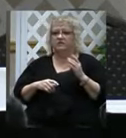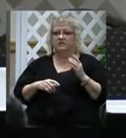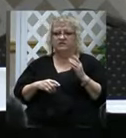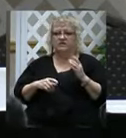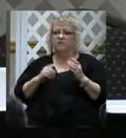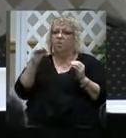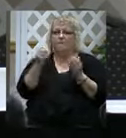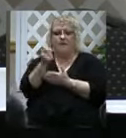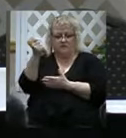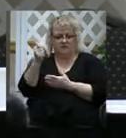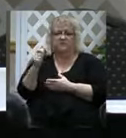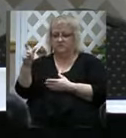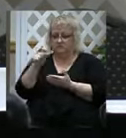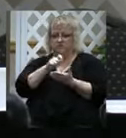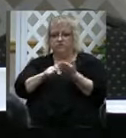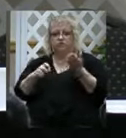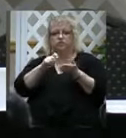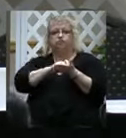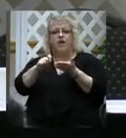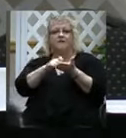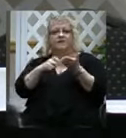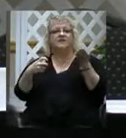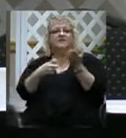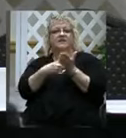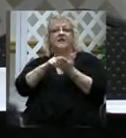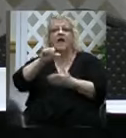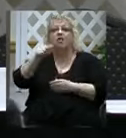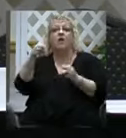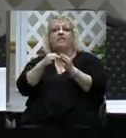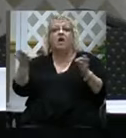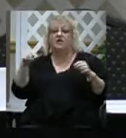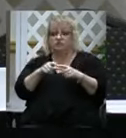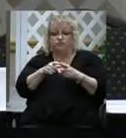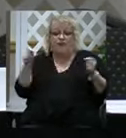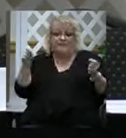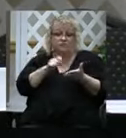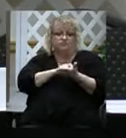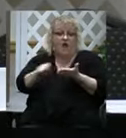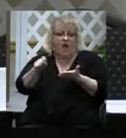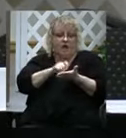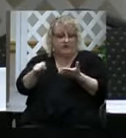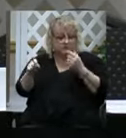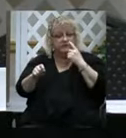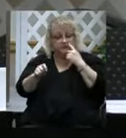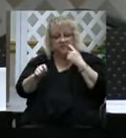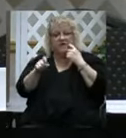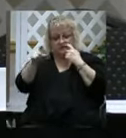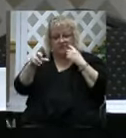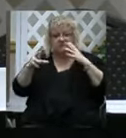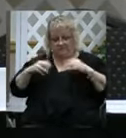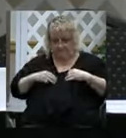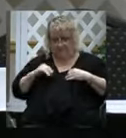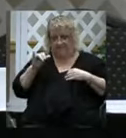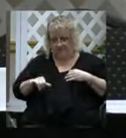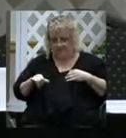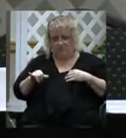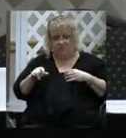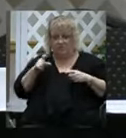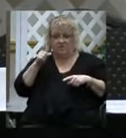written statements for their traffic ticket in another language. Sometimes it's in Japanese, and we have to deal with that because